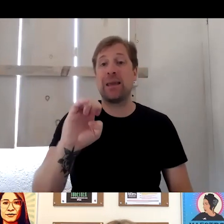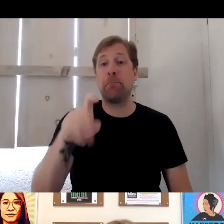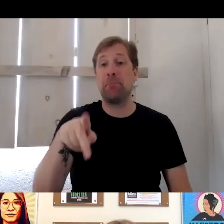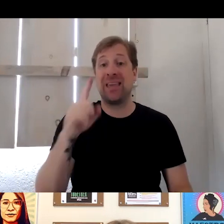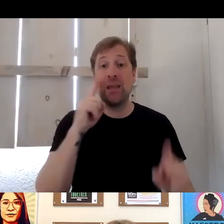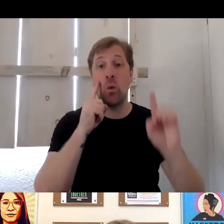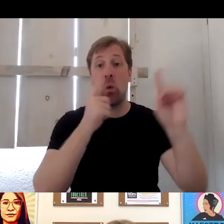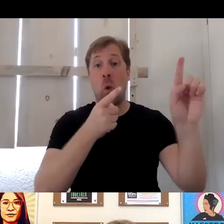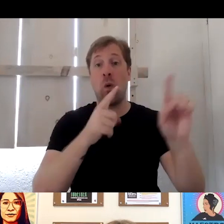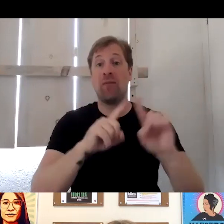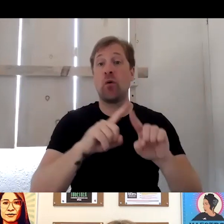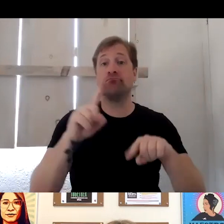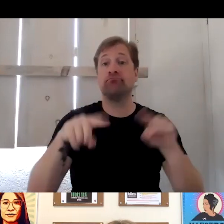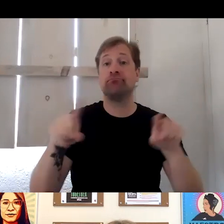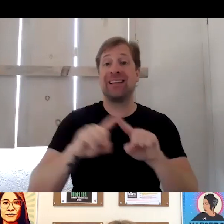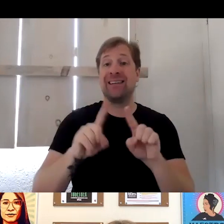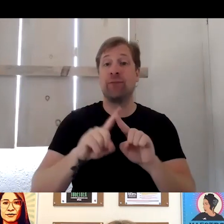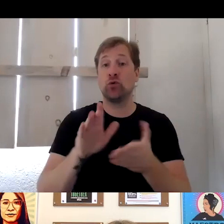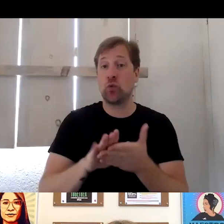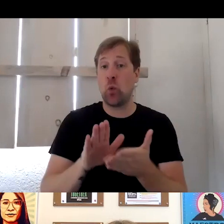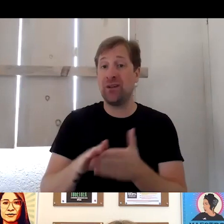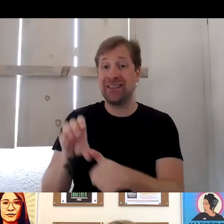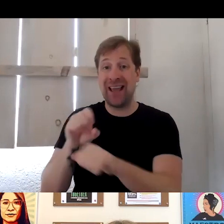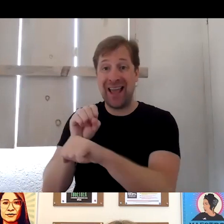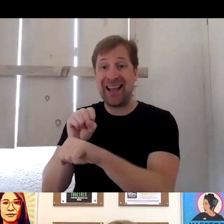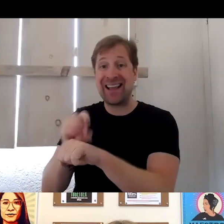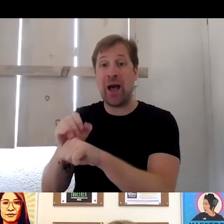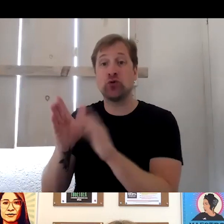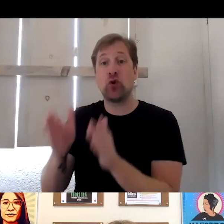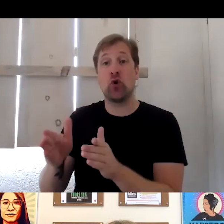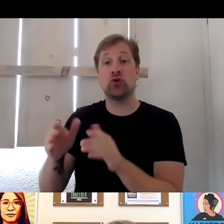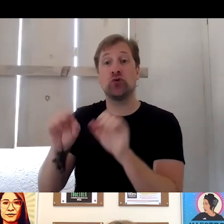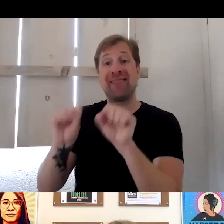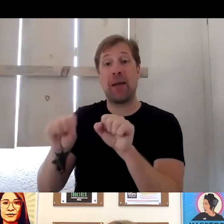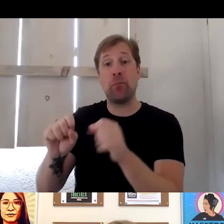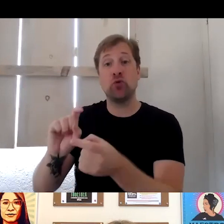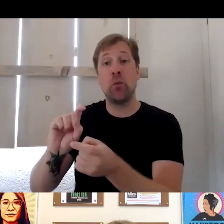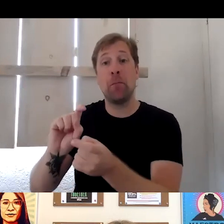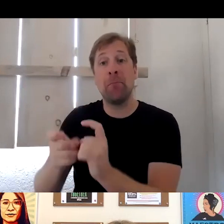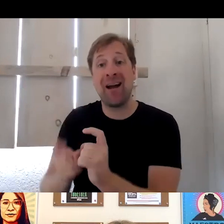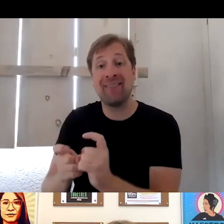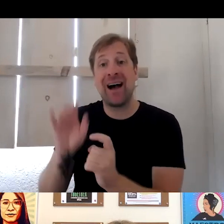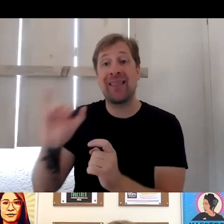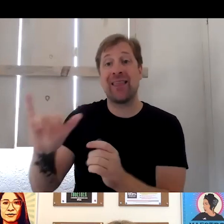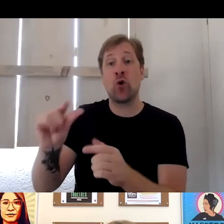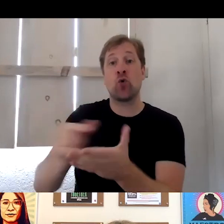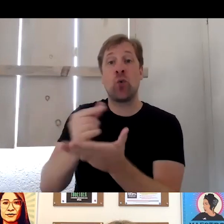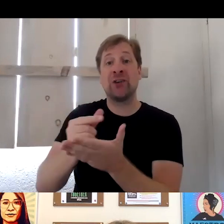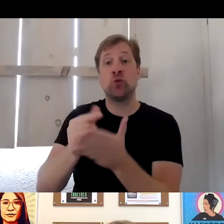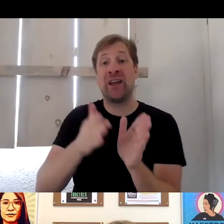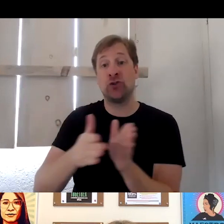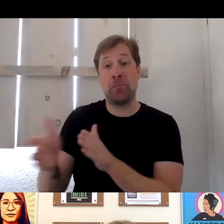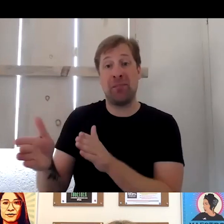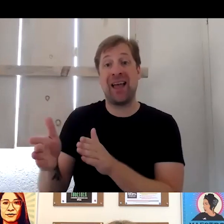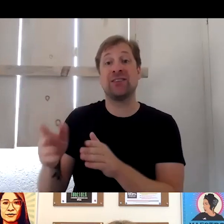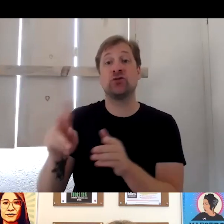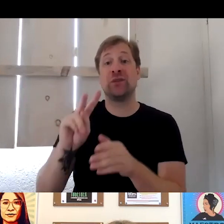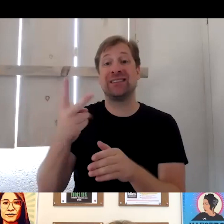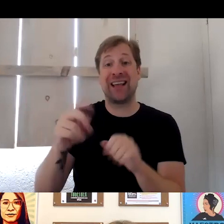different schools. Counselors can modify their individualized graduation plans during the second